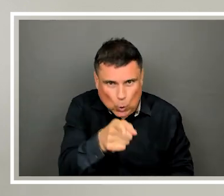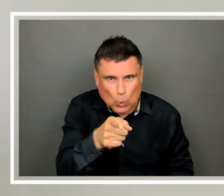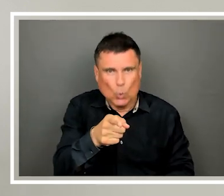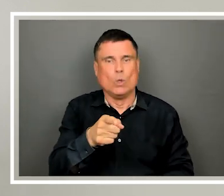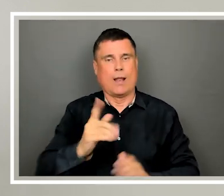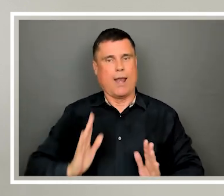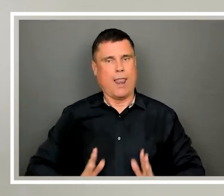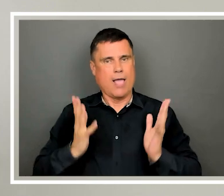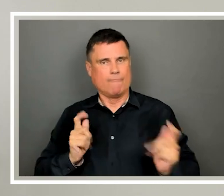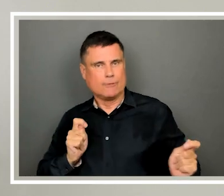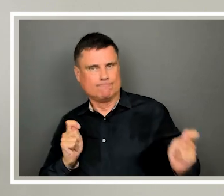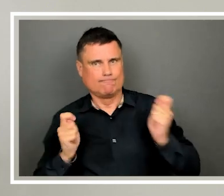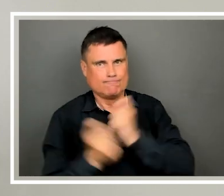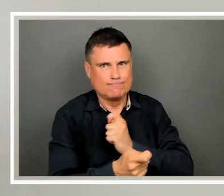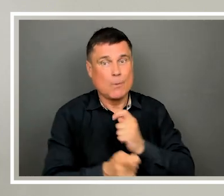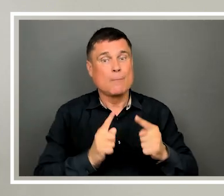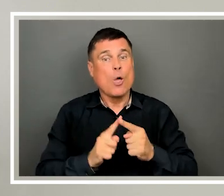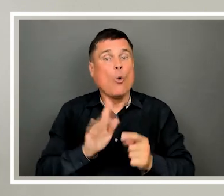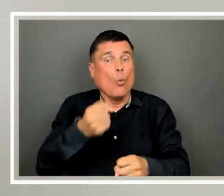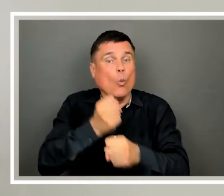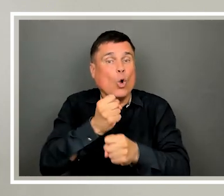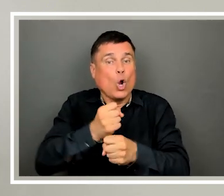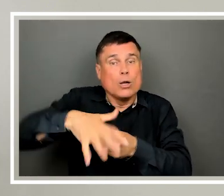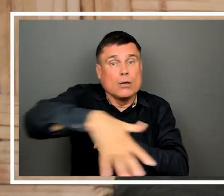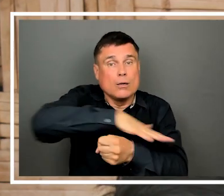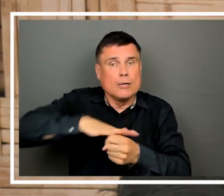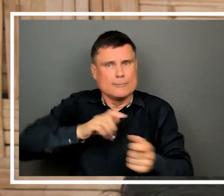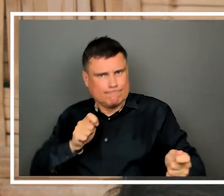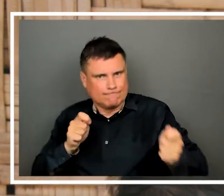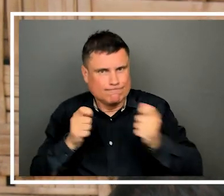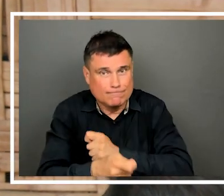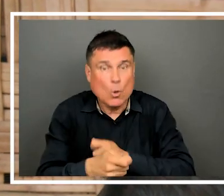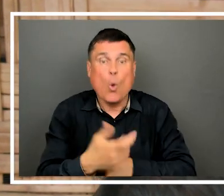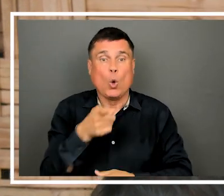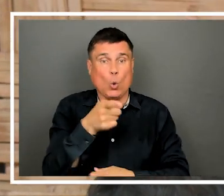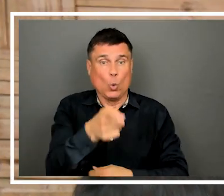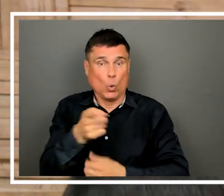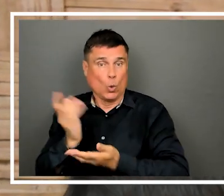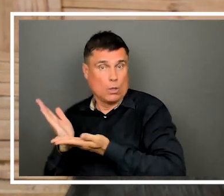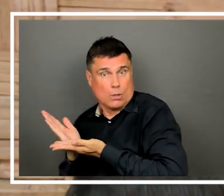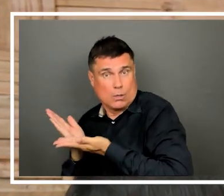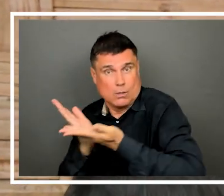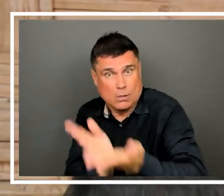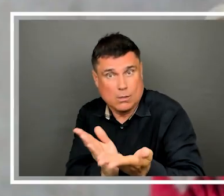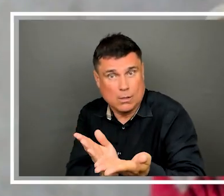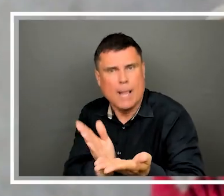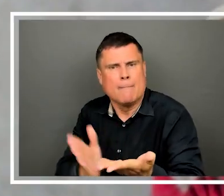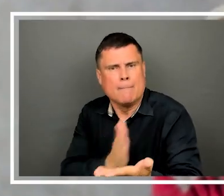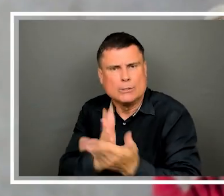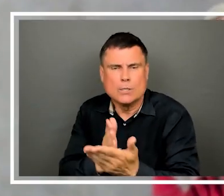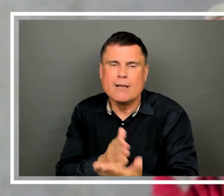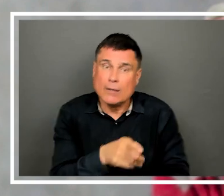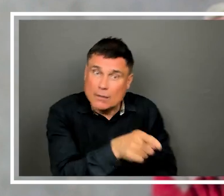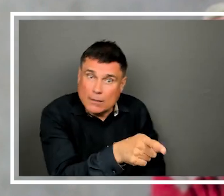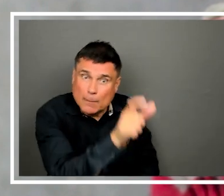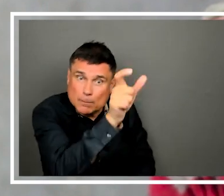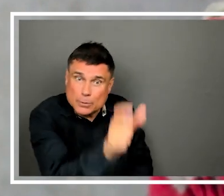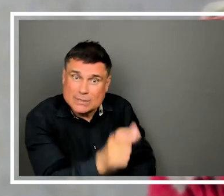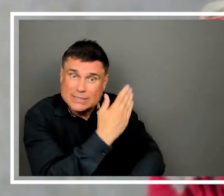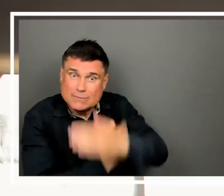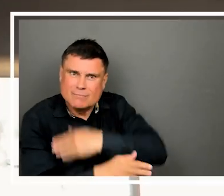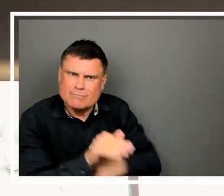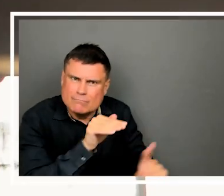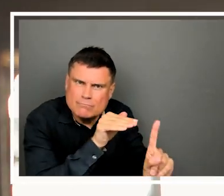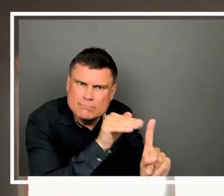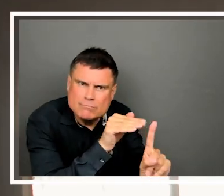taking action in your own life or workplace. If you're a service provider, you can start by asking persons with